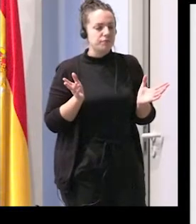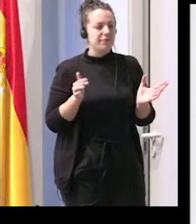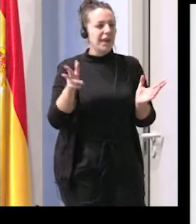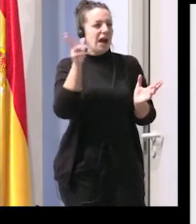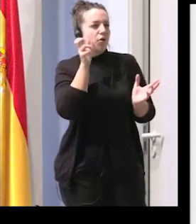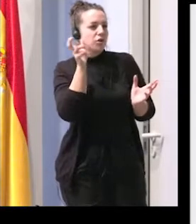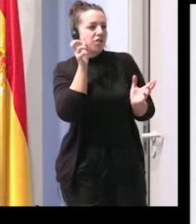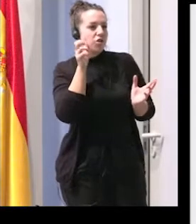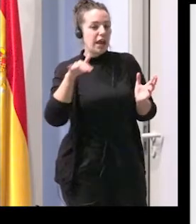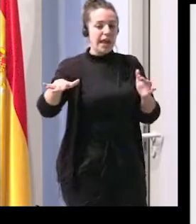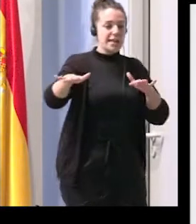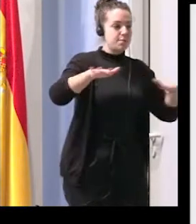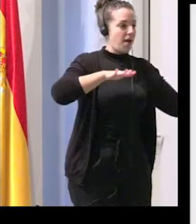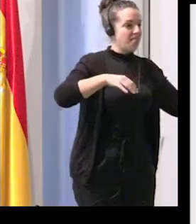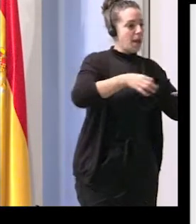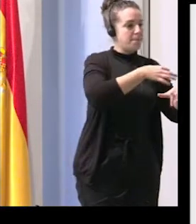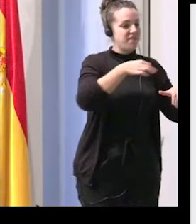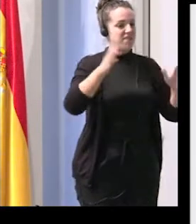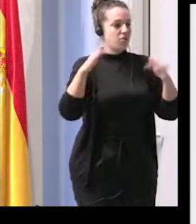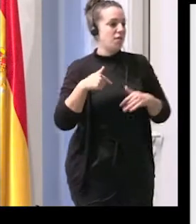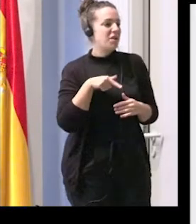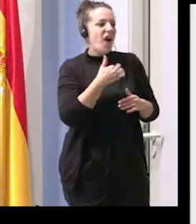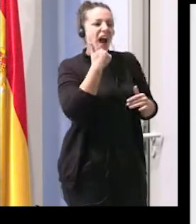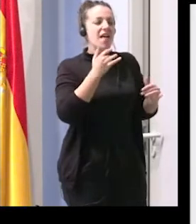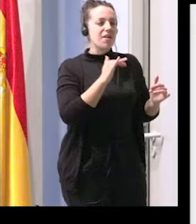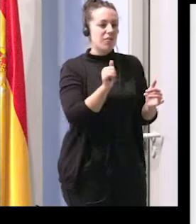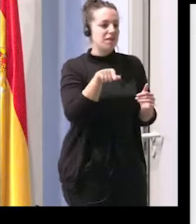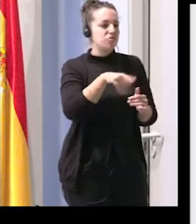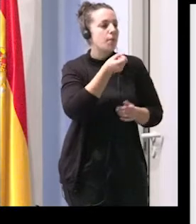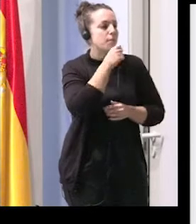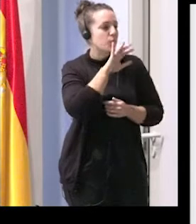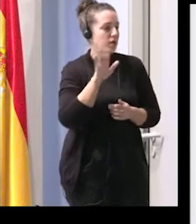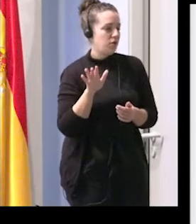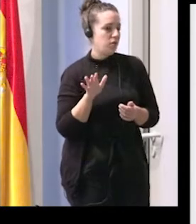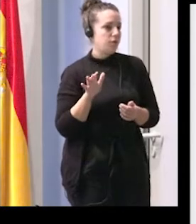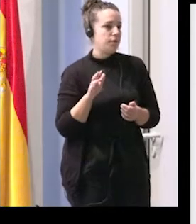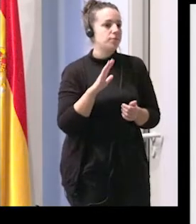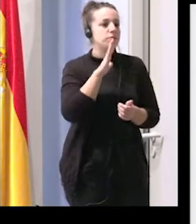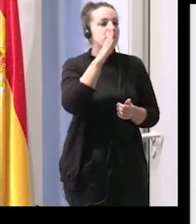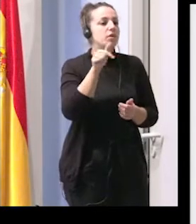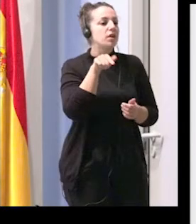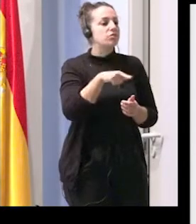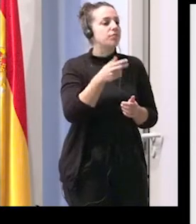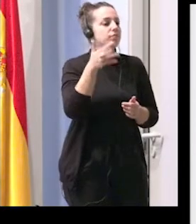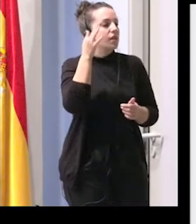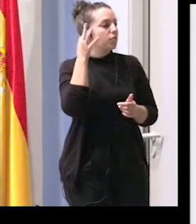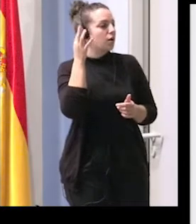some, and that's better than single-sided deafness. And how do these 2 groups compare on this task to normal hearing children? And the